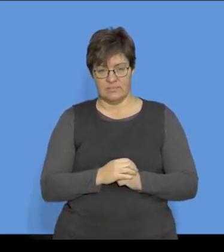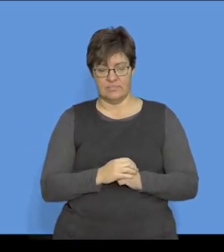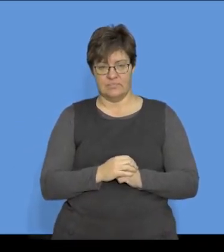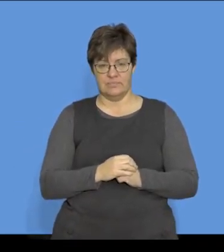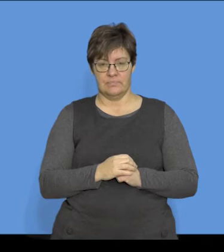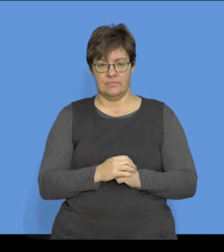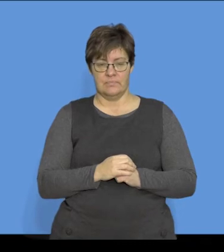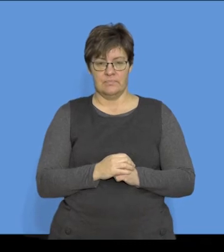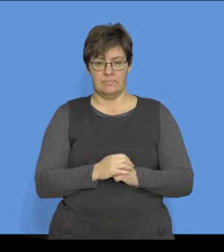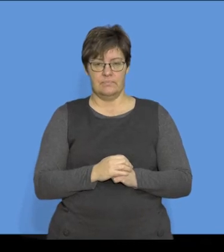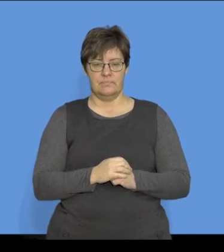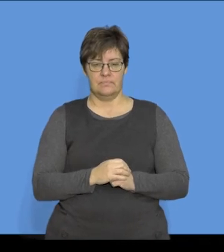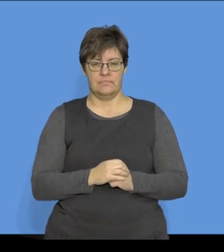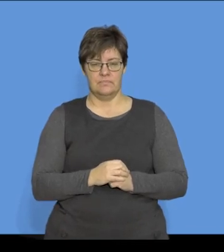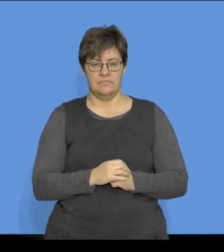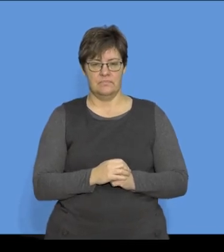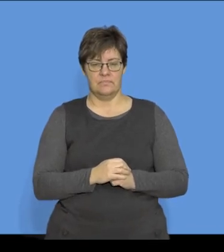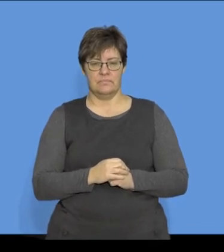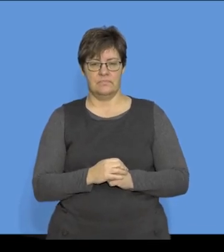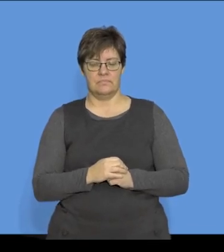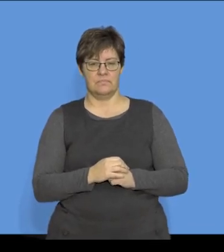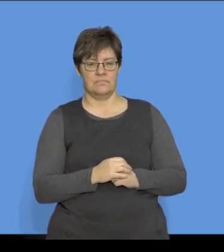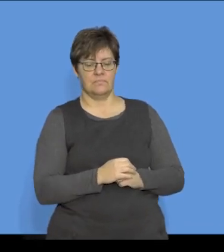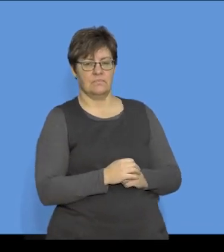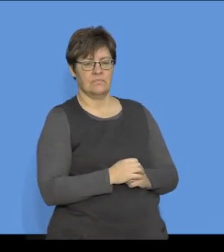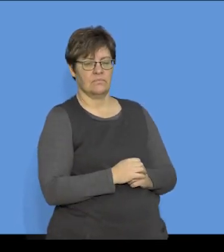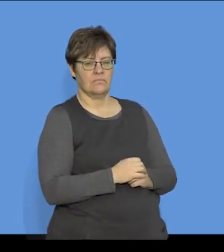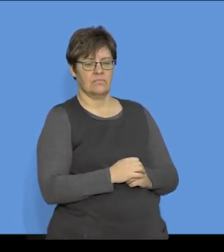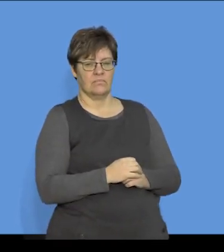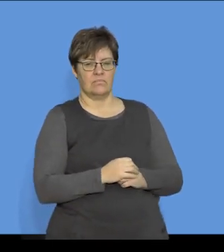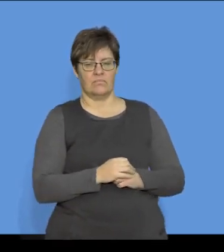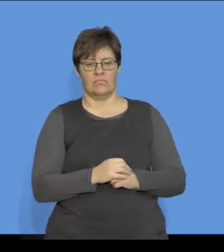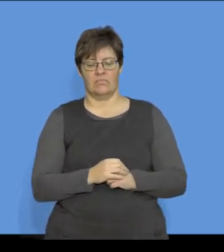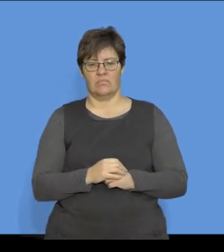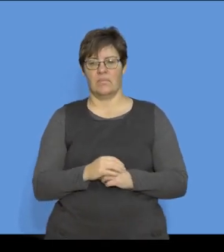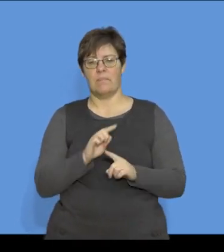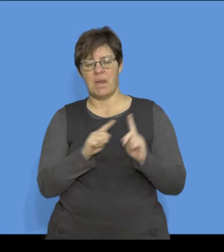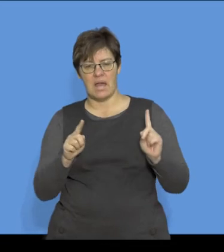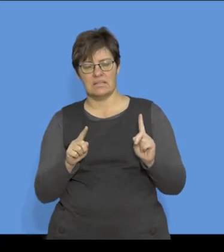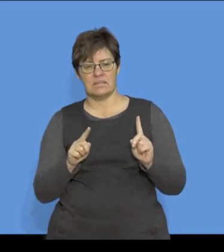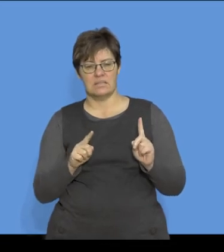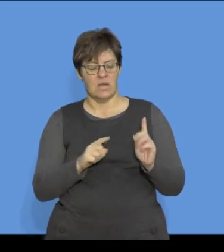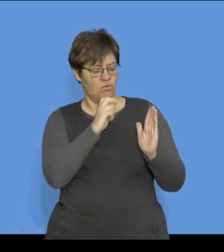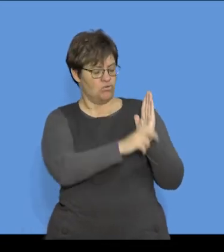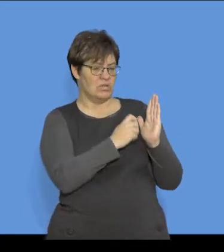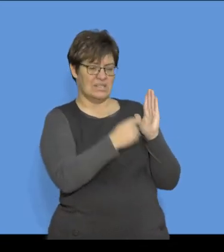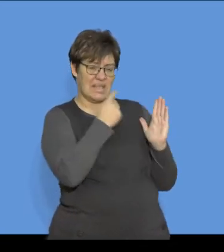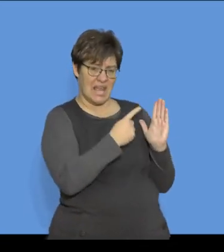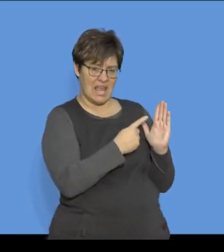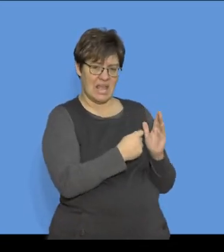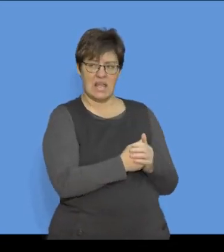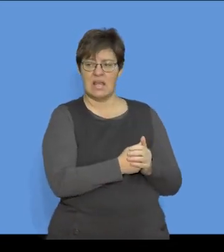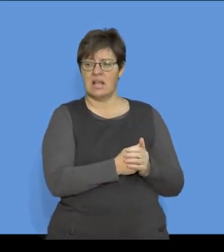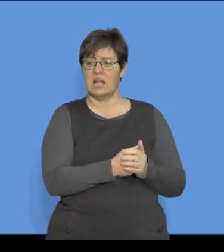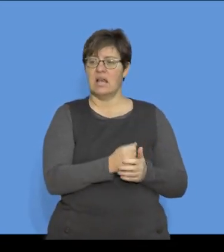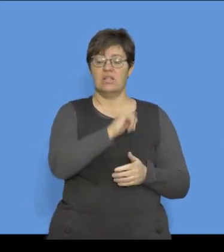exactly 180 degrees, right? But my conjecture was claiming that J and L